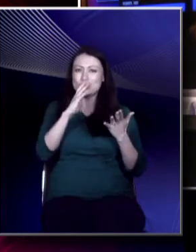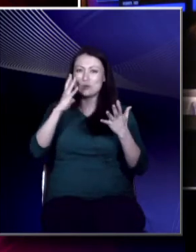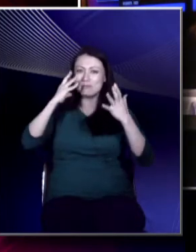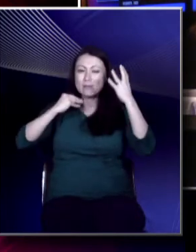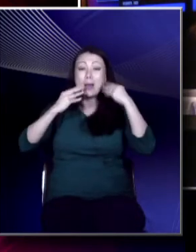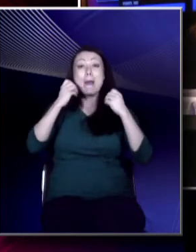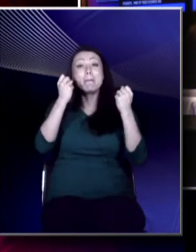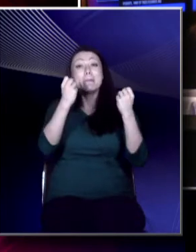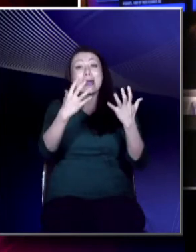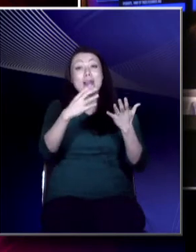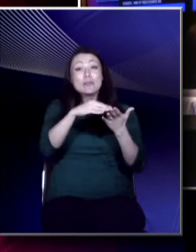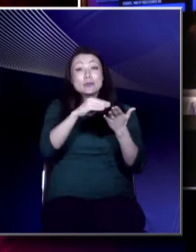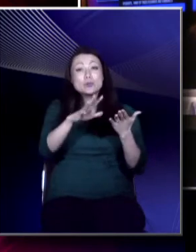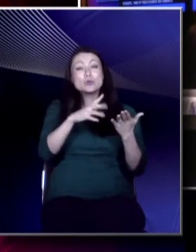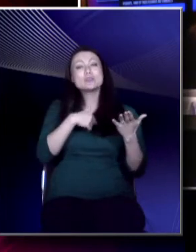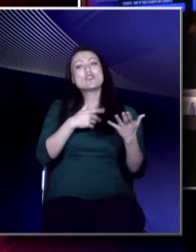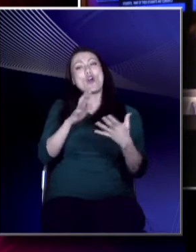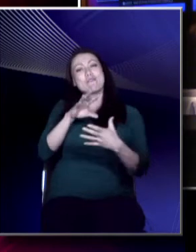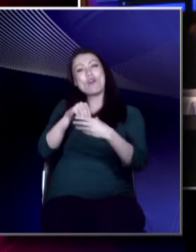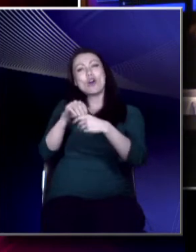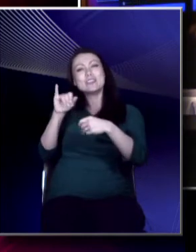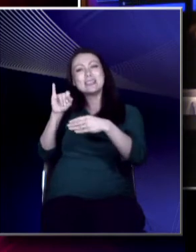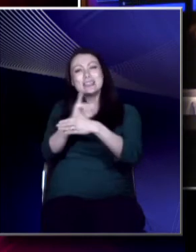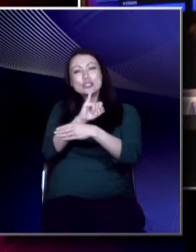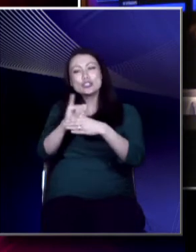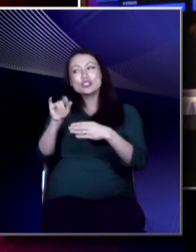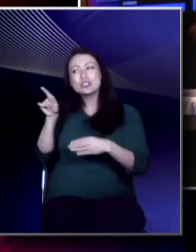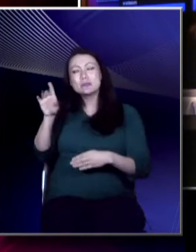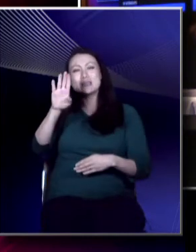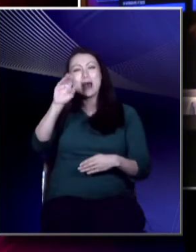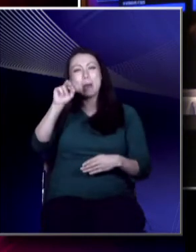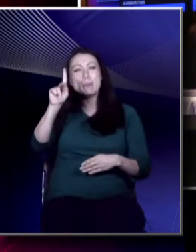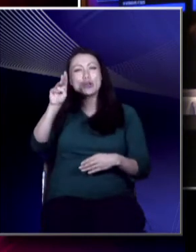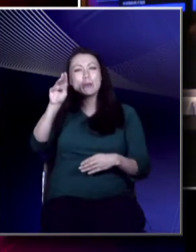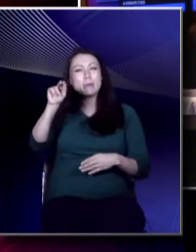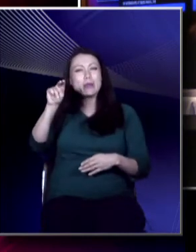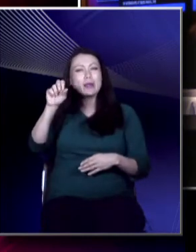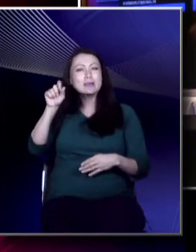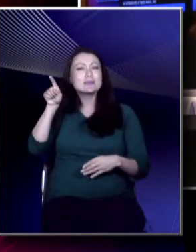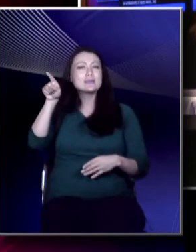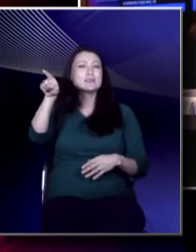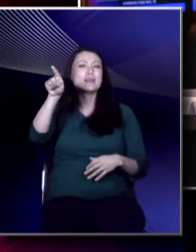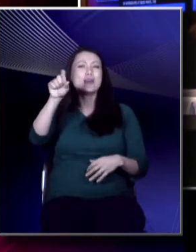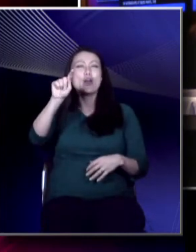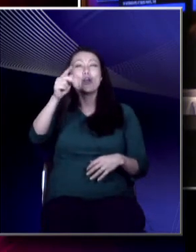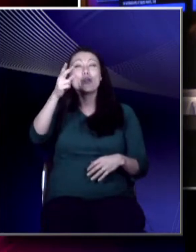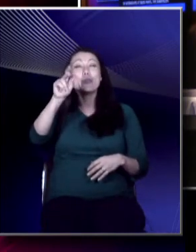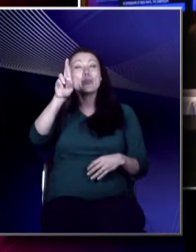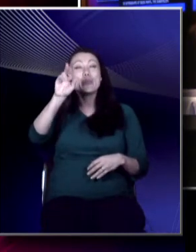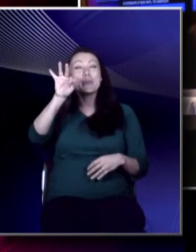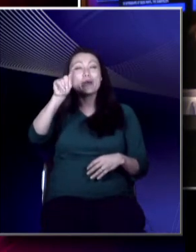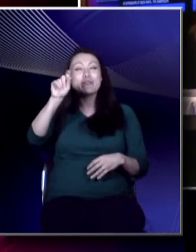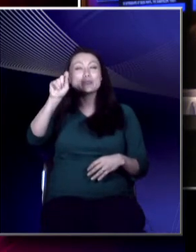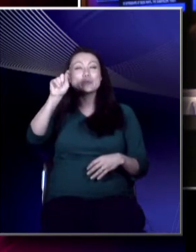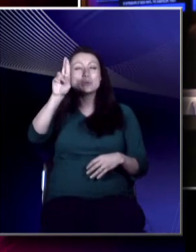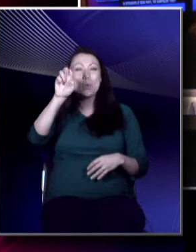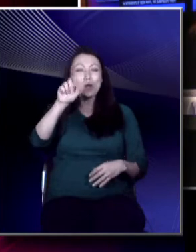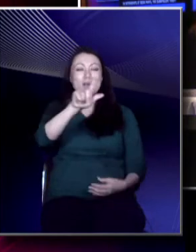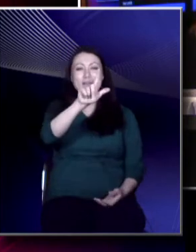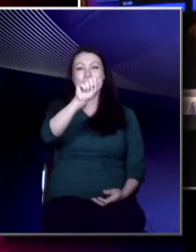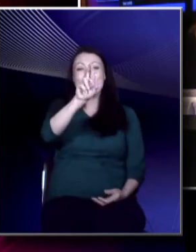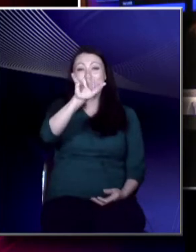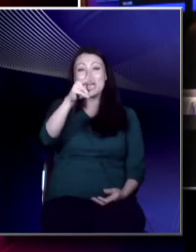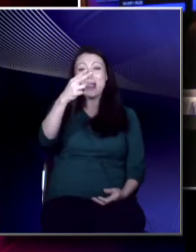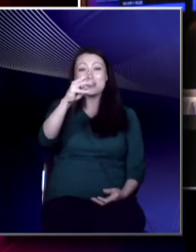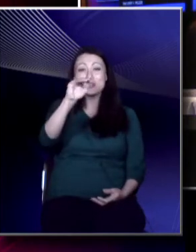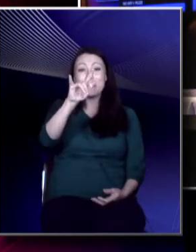are currently involved in internships at Bookman's, the Sunny Slope Thrift Store, and Larry H. Miller, as well as